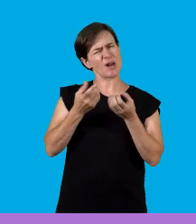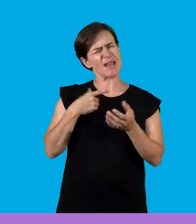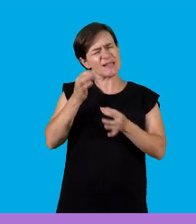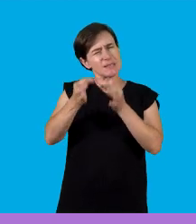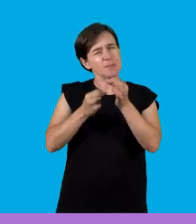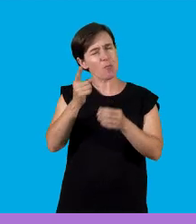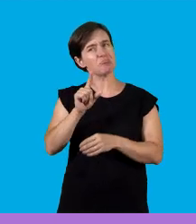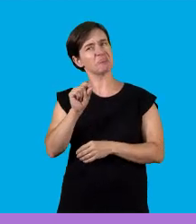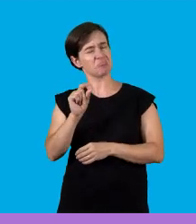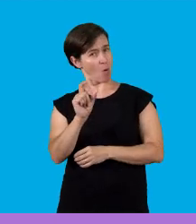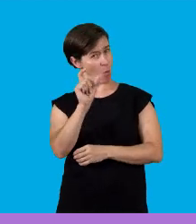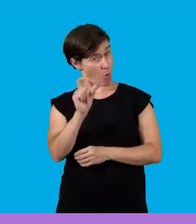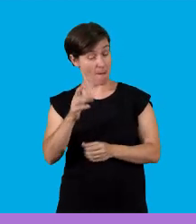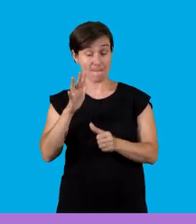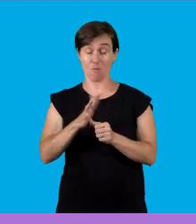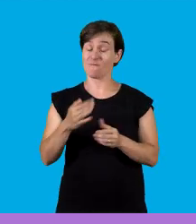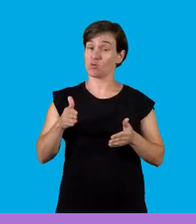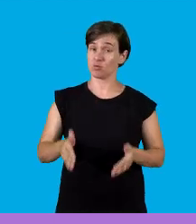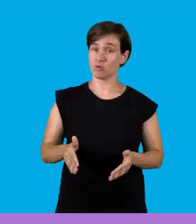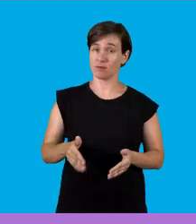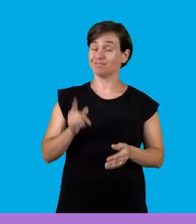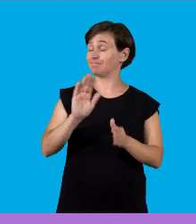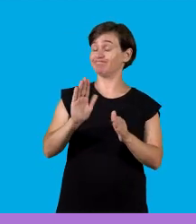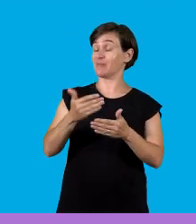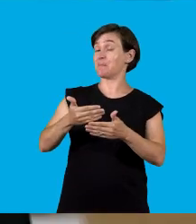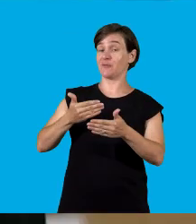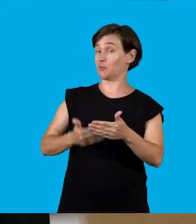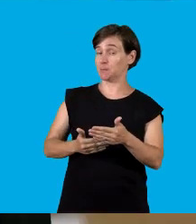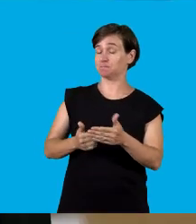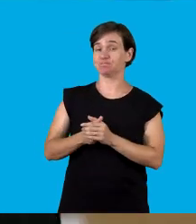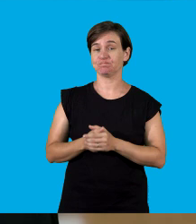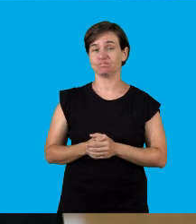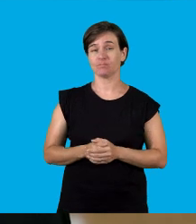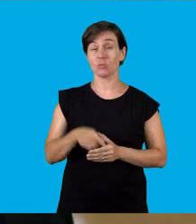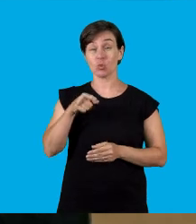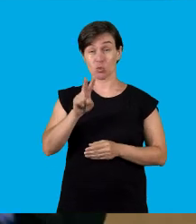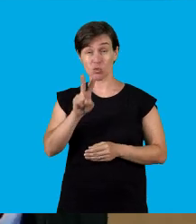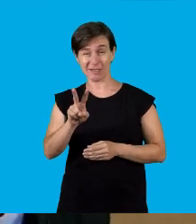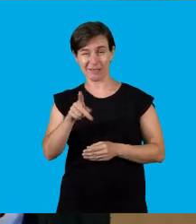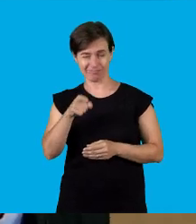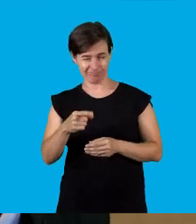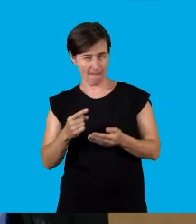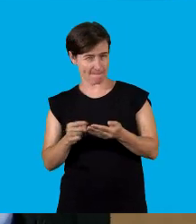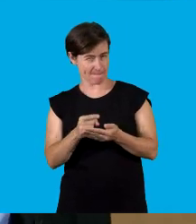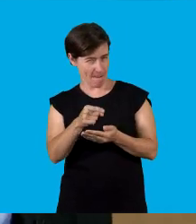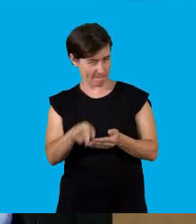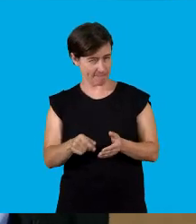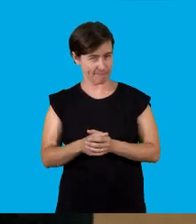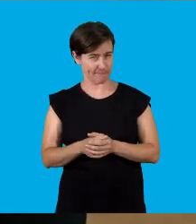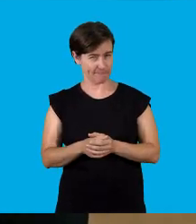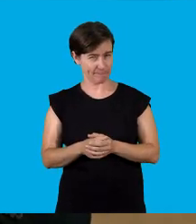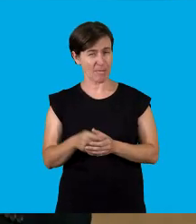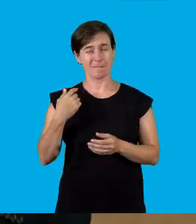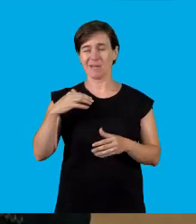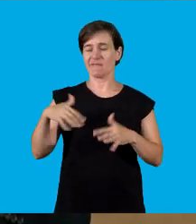words with you. All right, that's important for this lesson. But before I do that, this is our lesson map, right? As I've indicated,